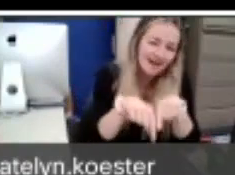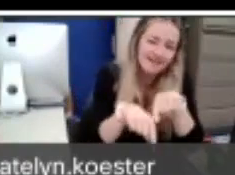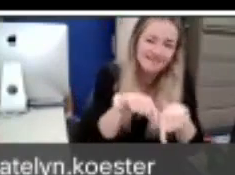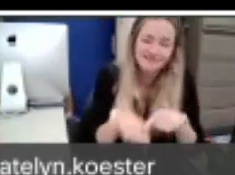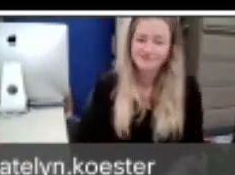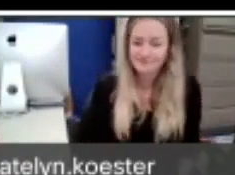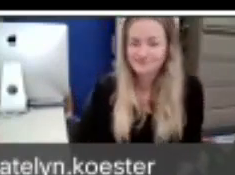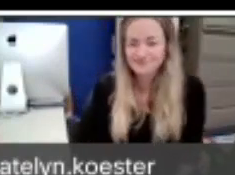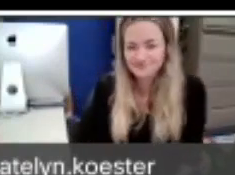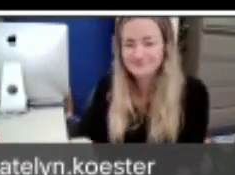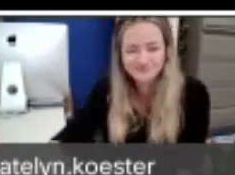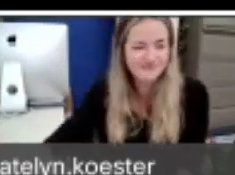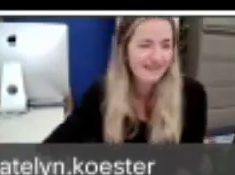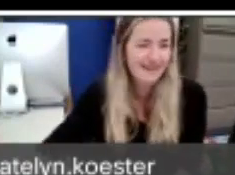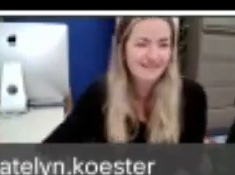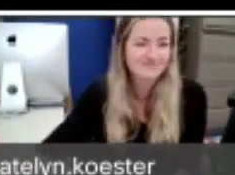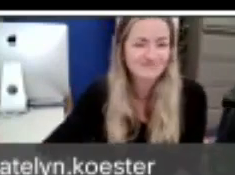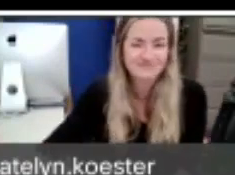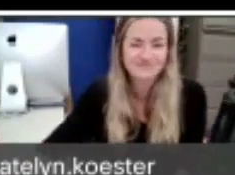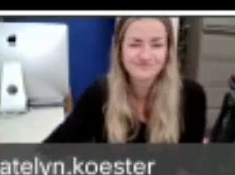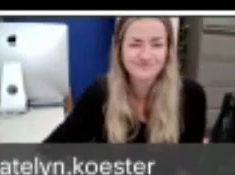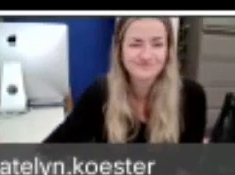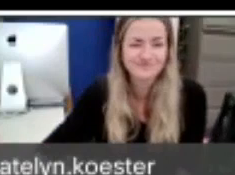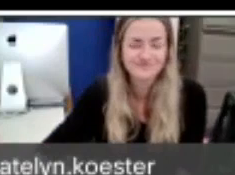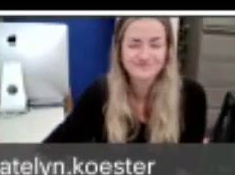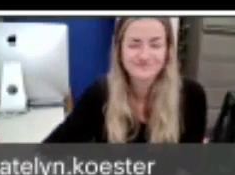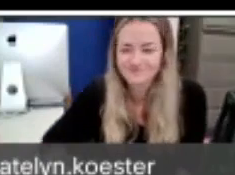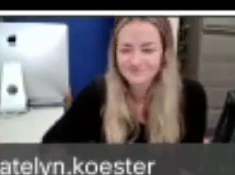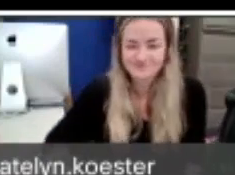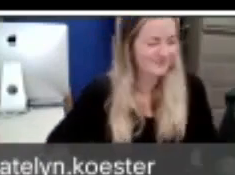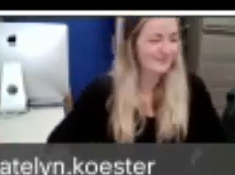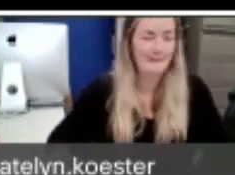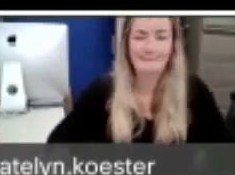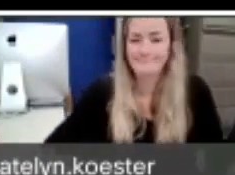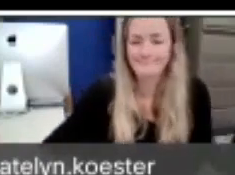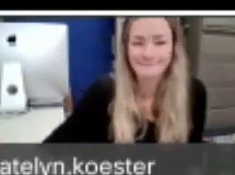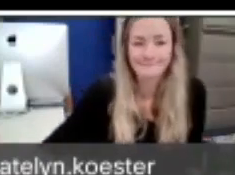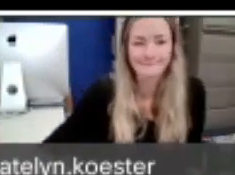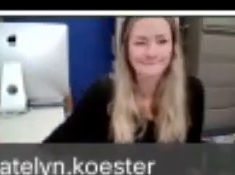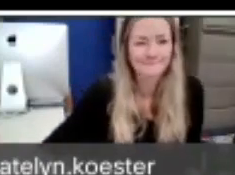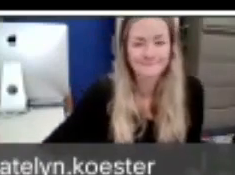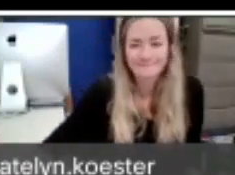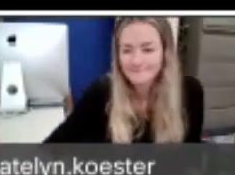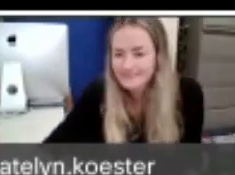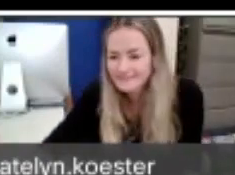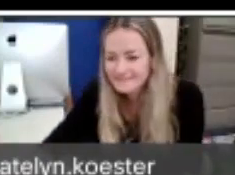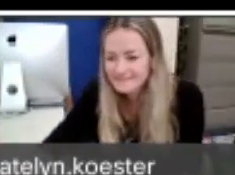Shoes. Socks. Mm-hmm.